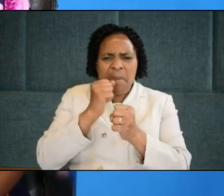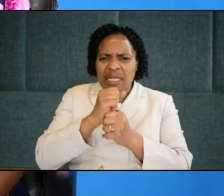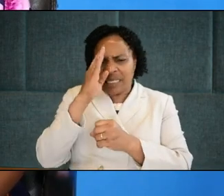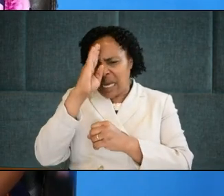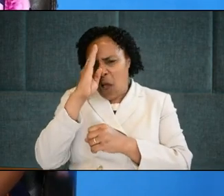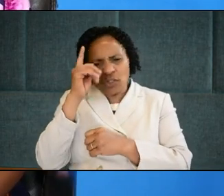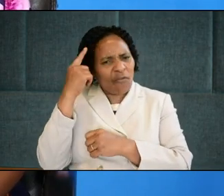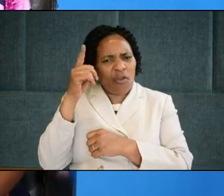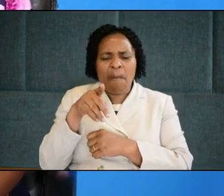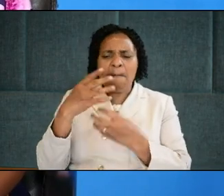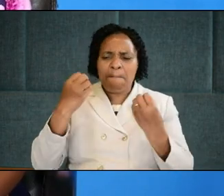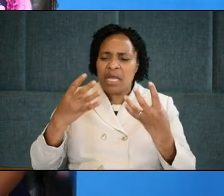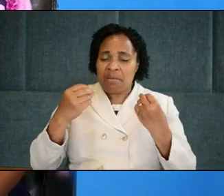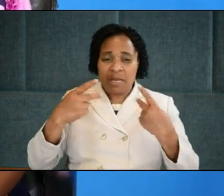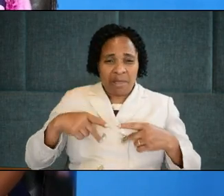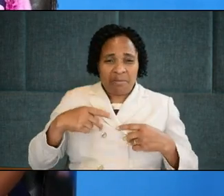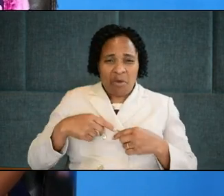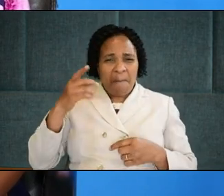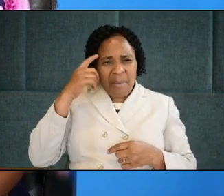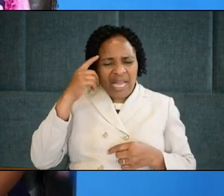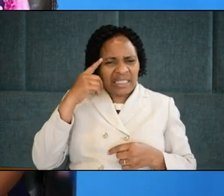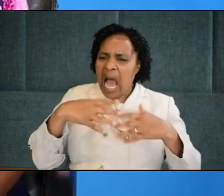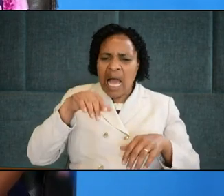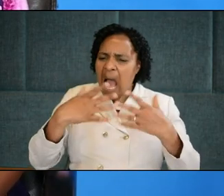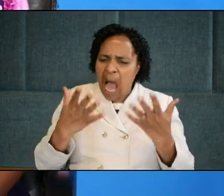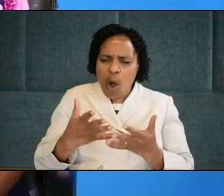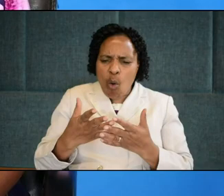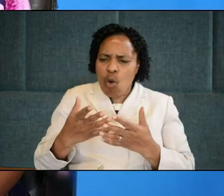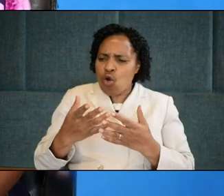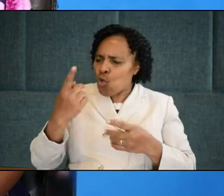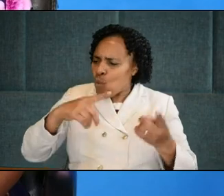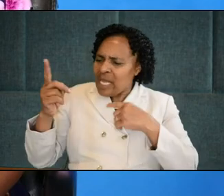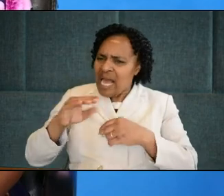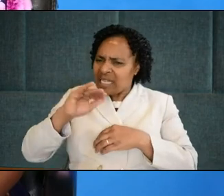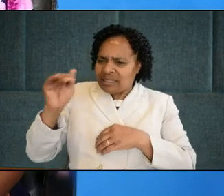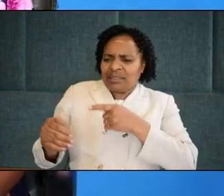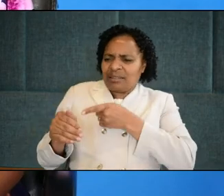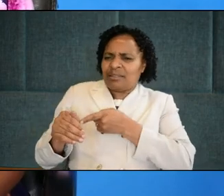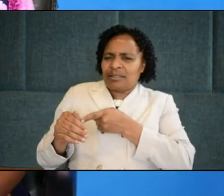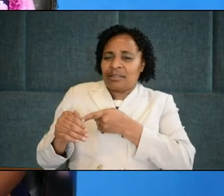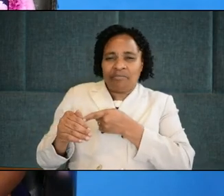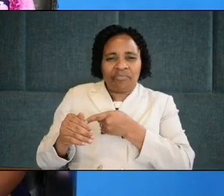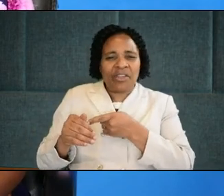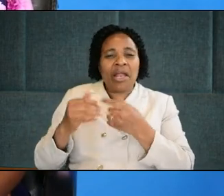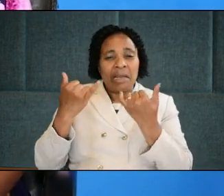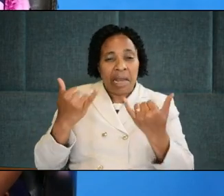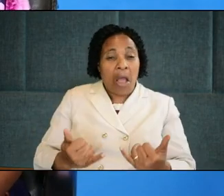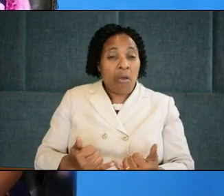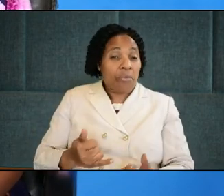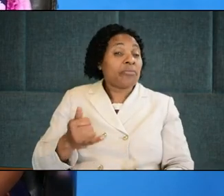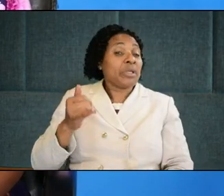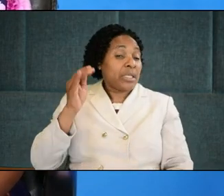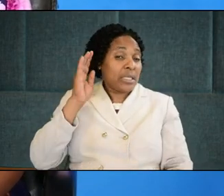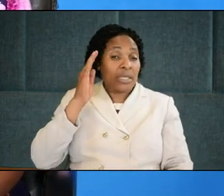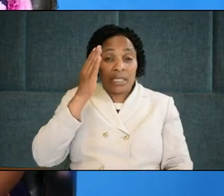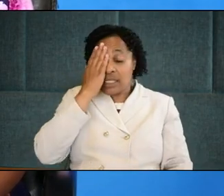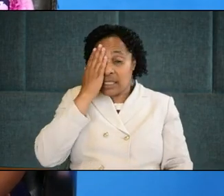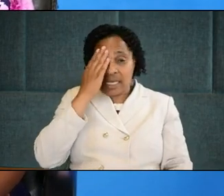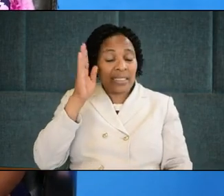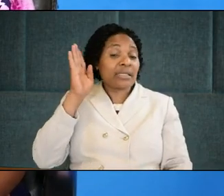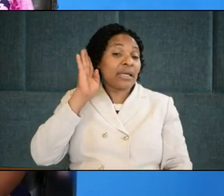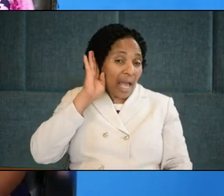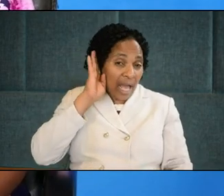doubt in very many people's minds. I mean, that is not how you conquer a city. So, you know, the Israelites just had to trust God,